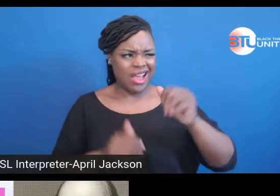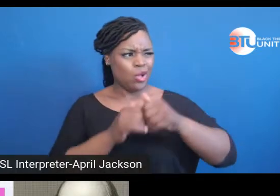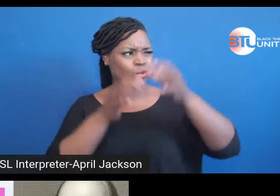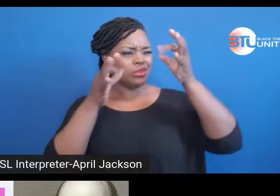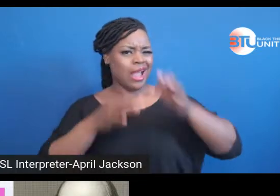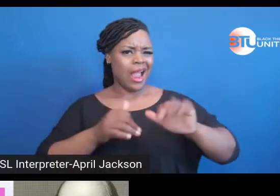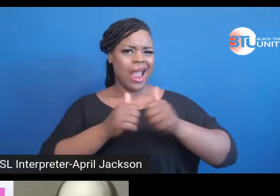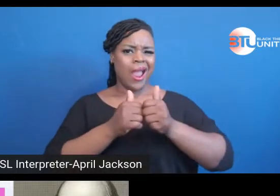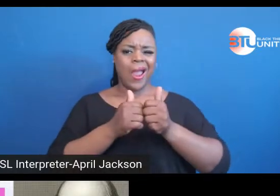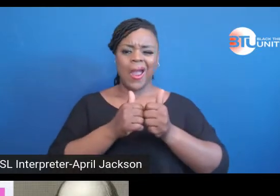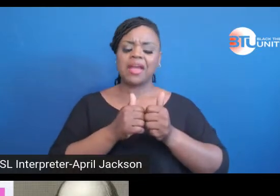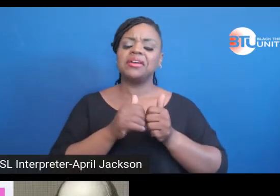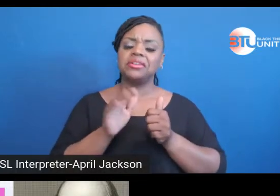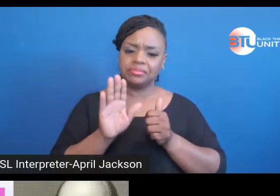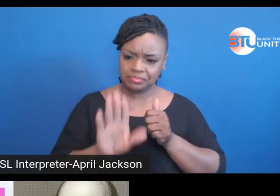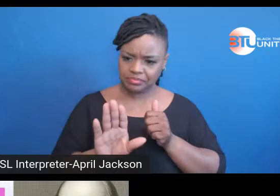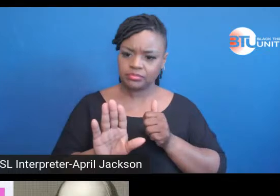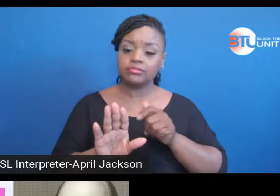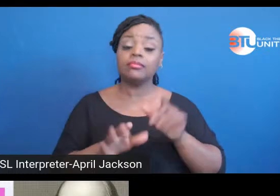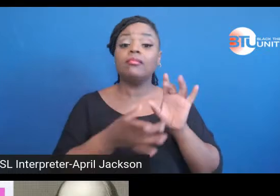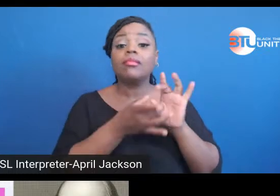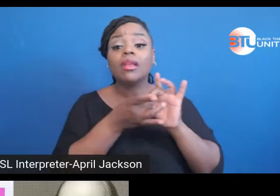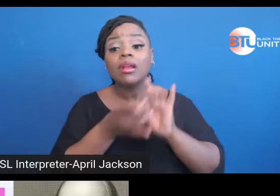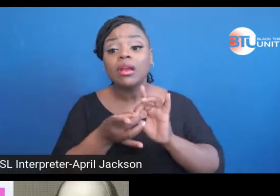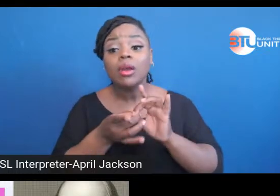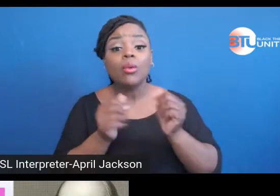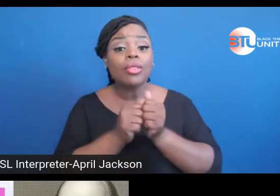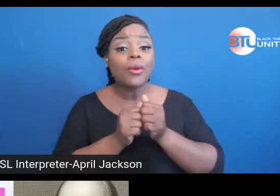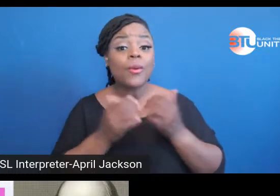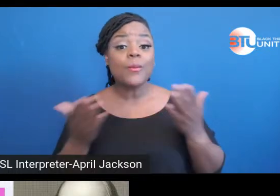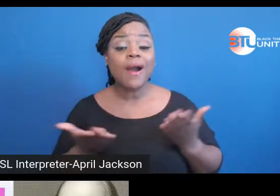coincidentally tied to whenever Mickey Mouse,